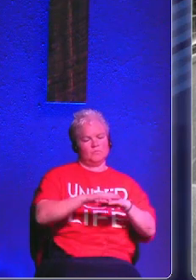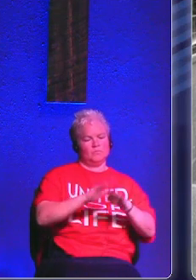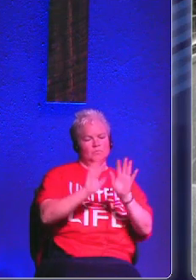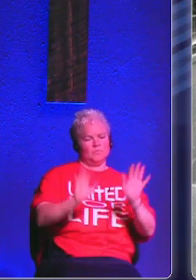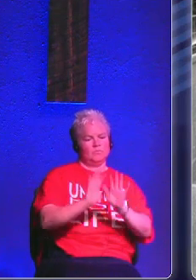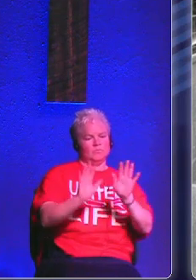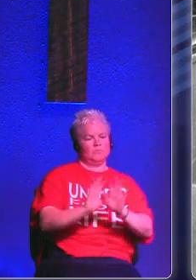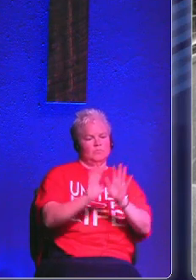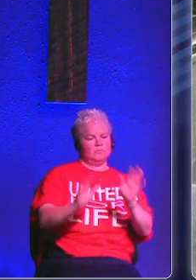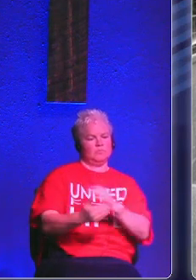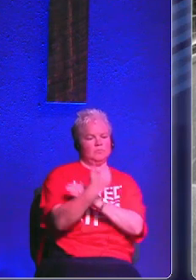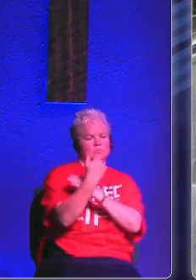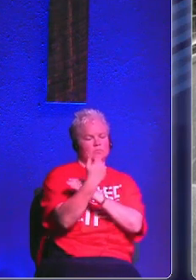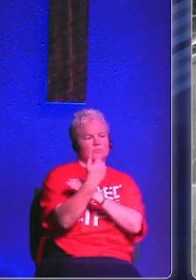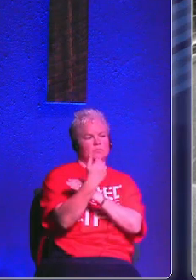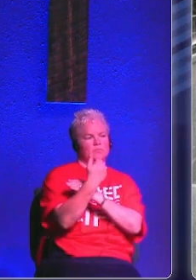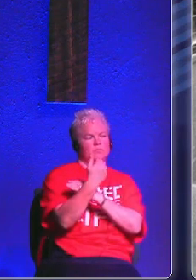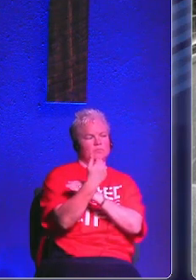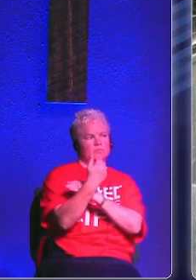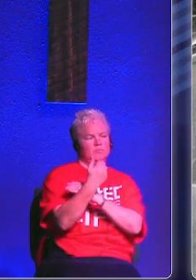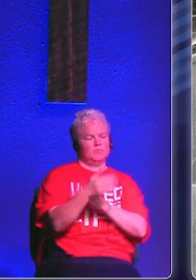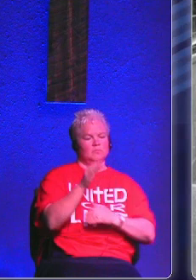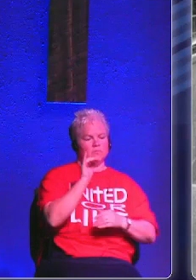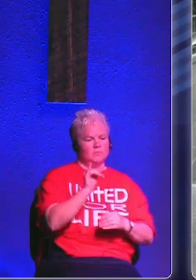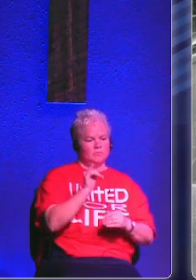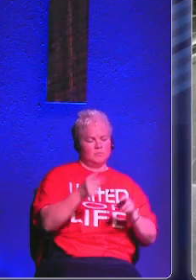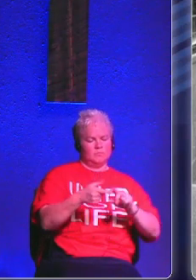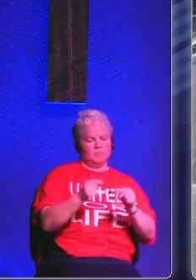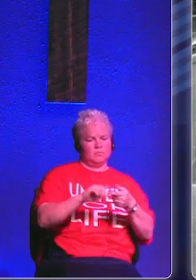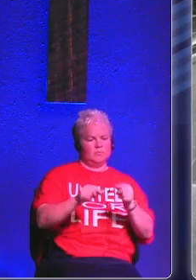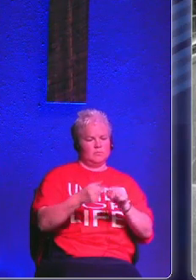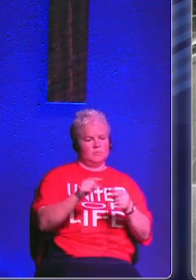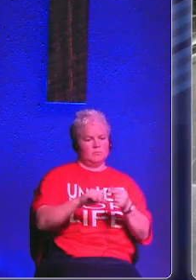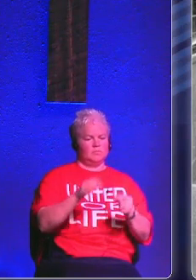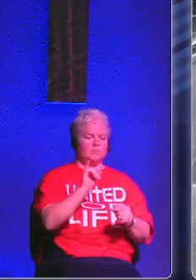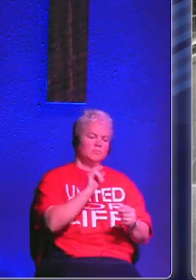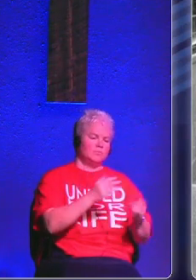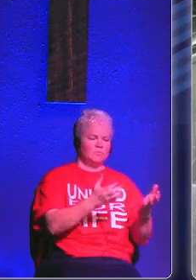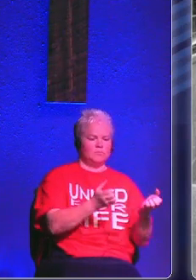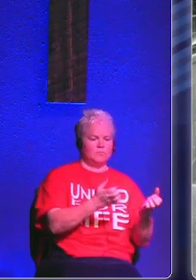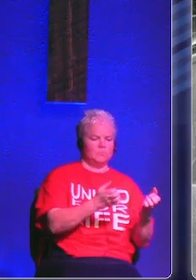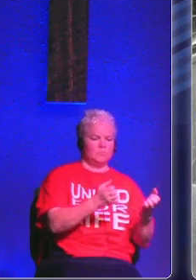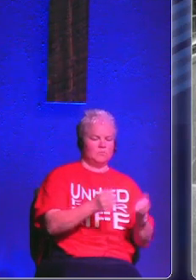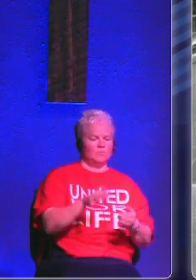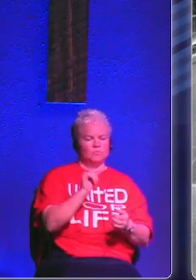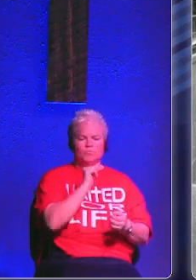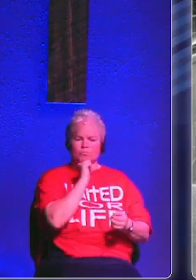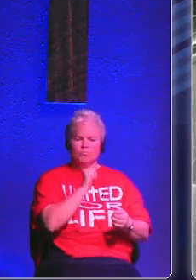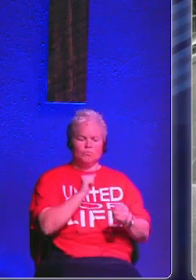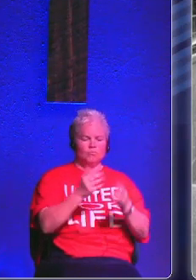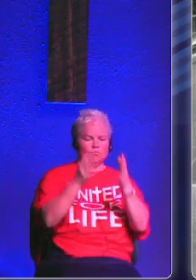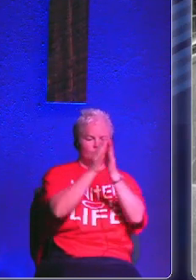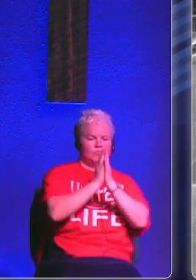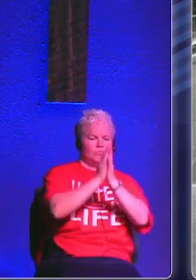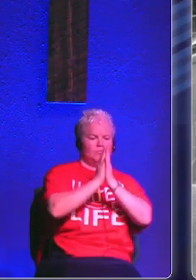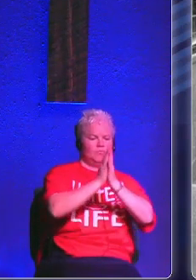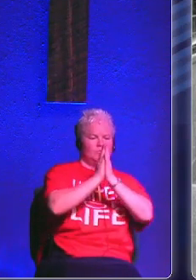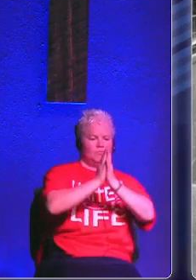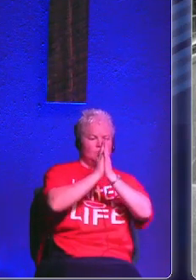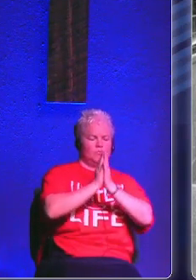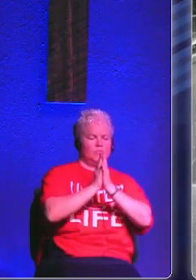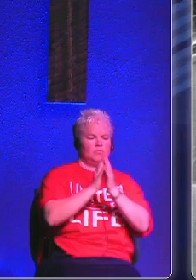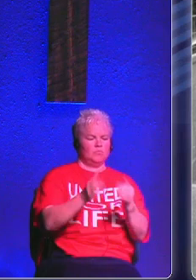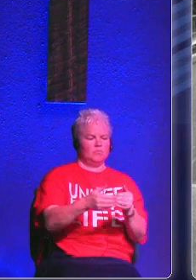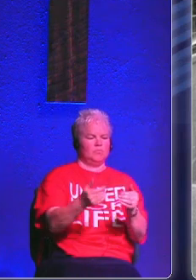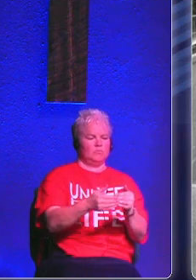morning, but I don't want the message, I don't want the worship, I don't want any of that to be